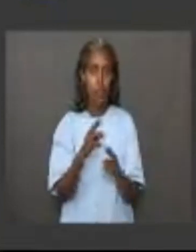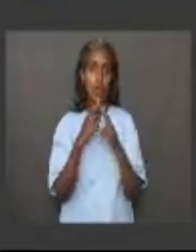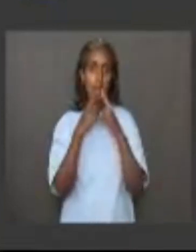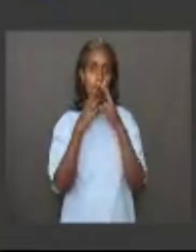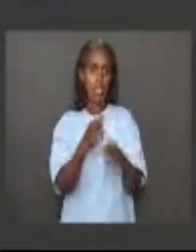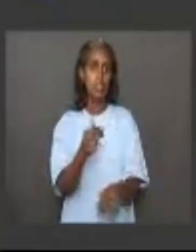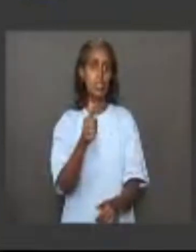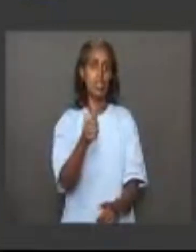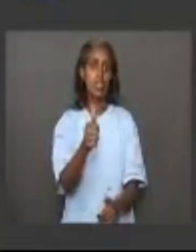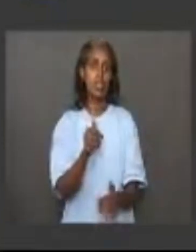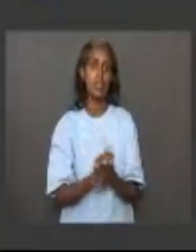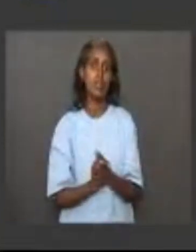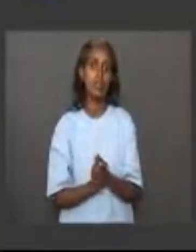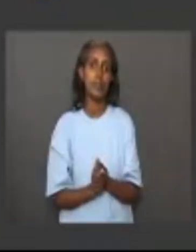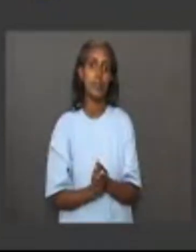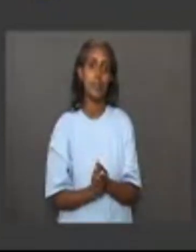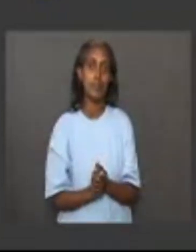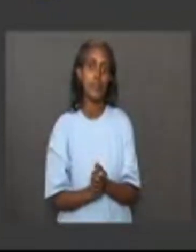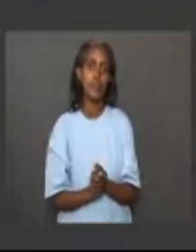A.